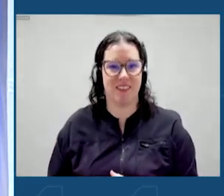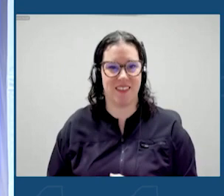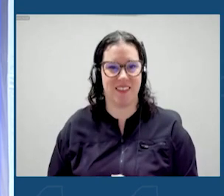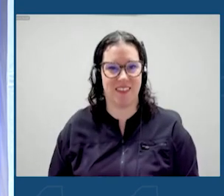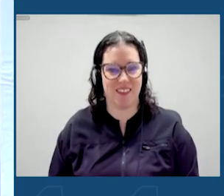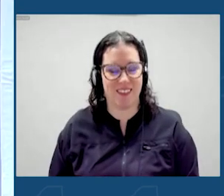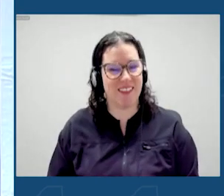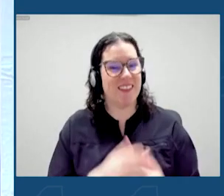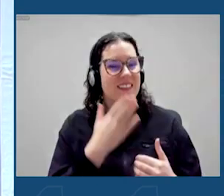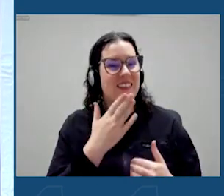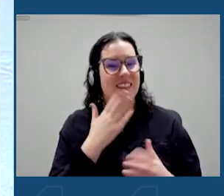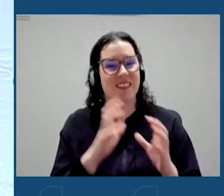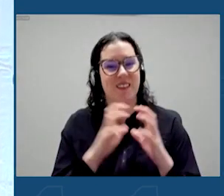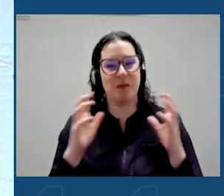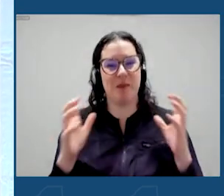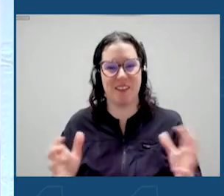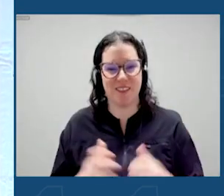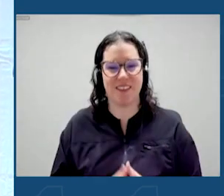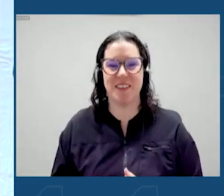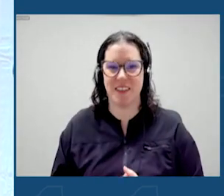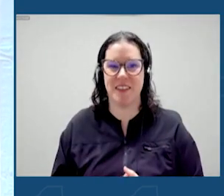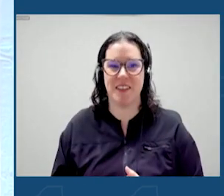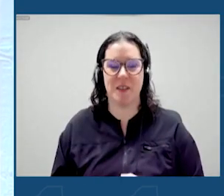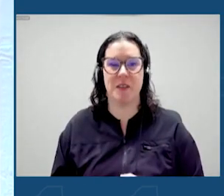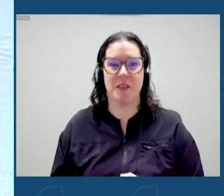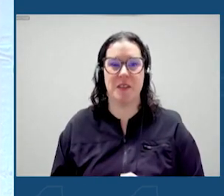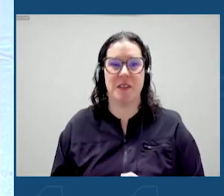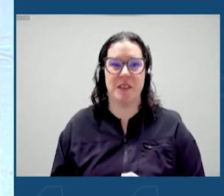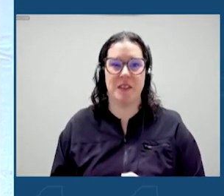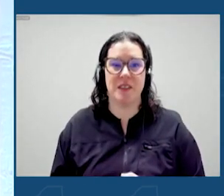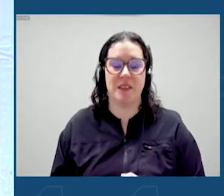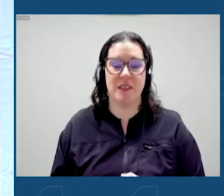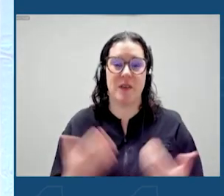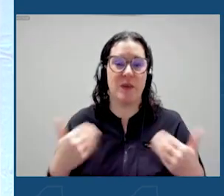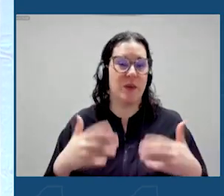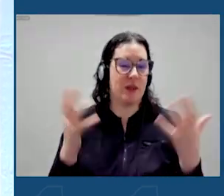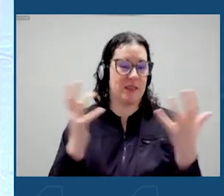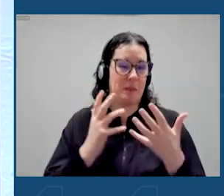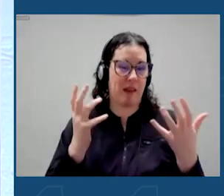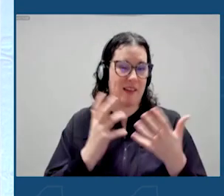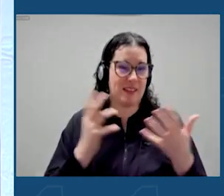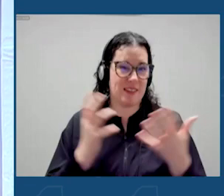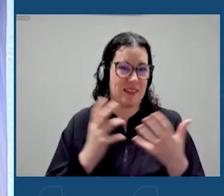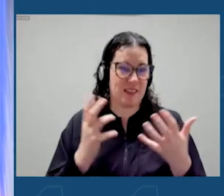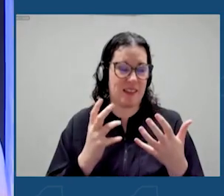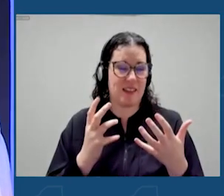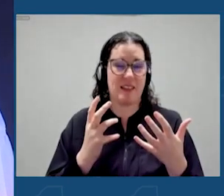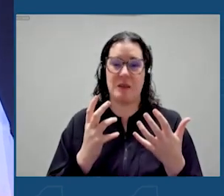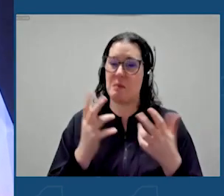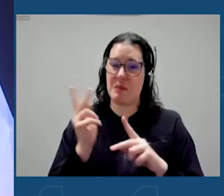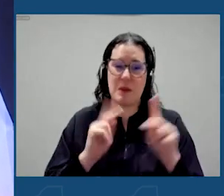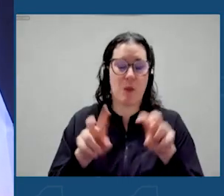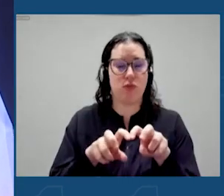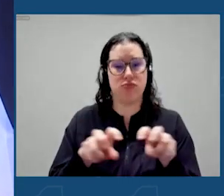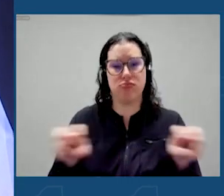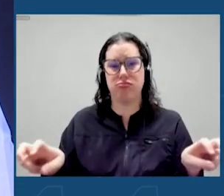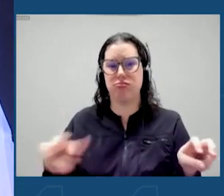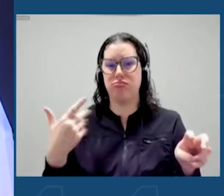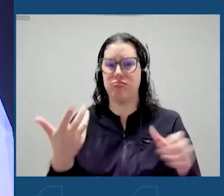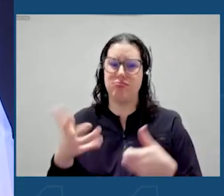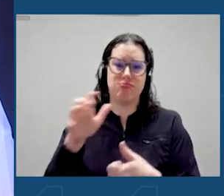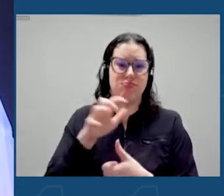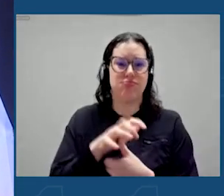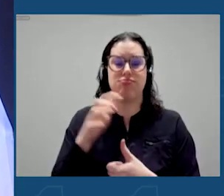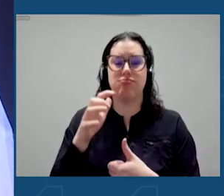Thank you so much. And this amazing all-star lineup that we have of